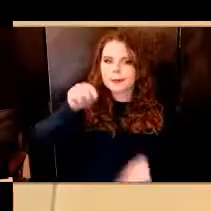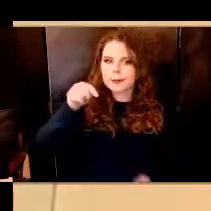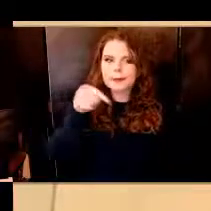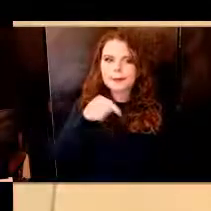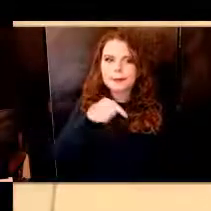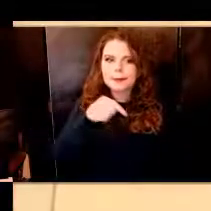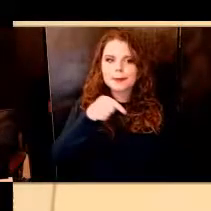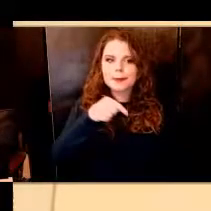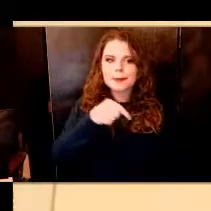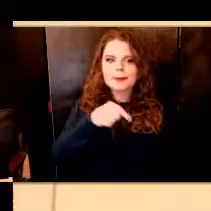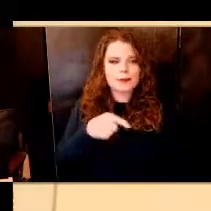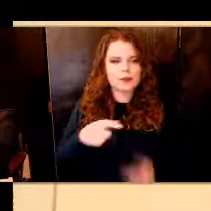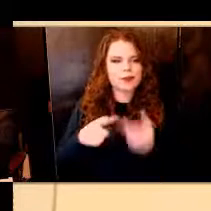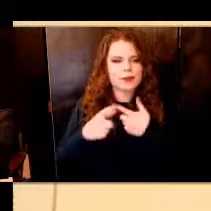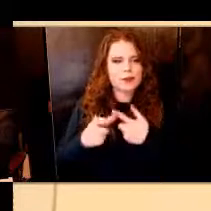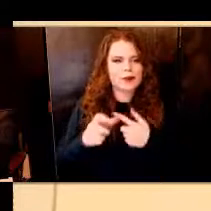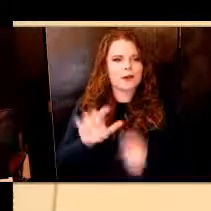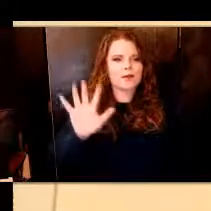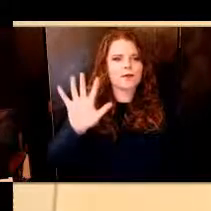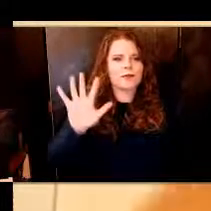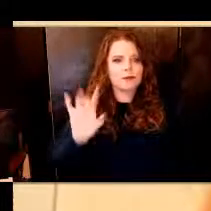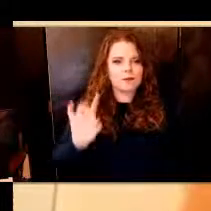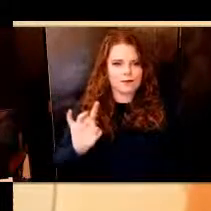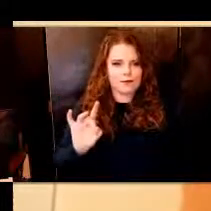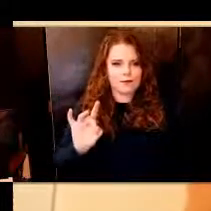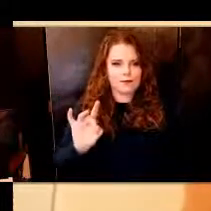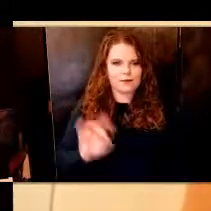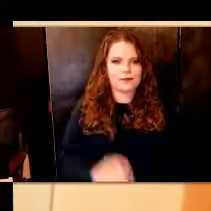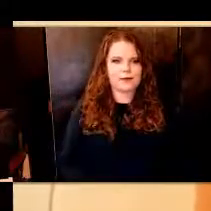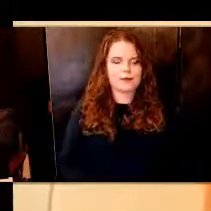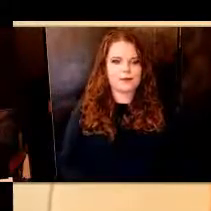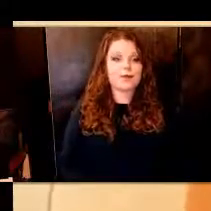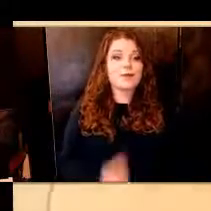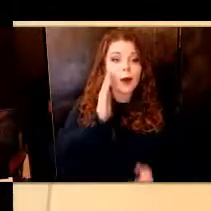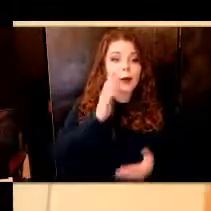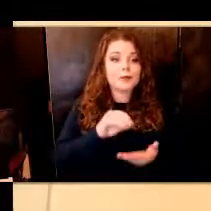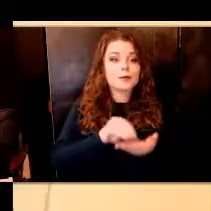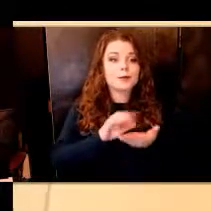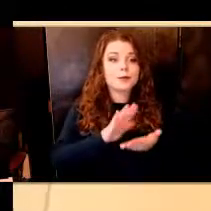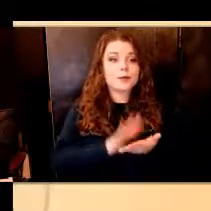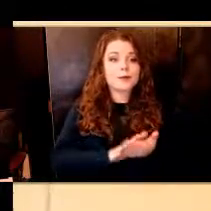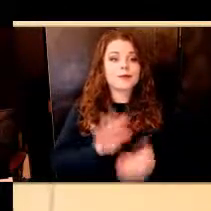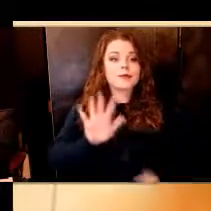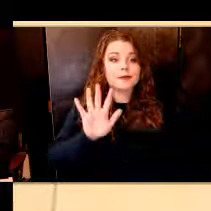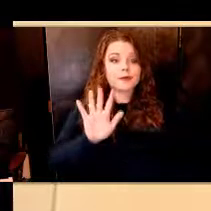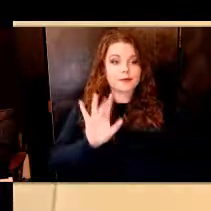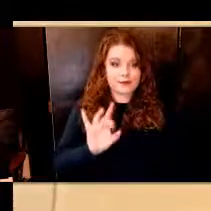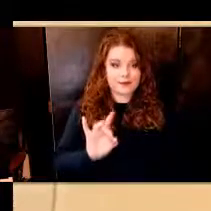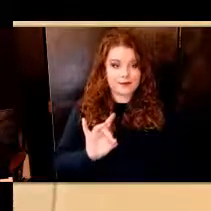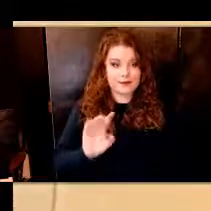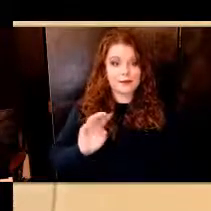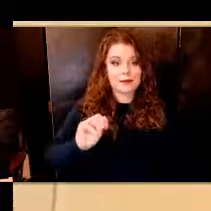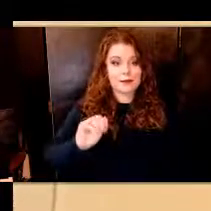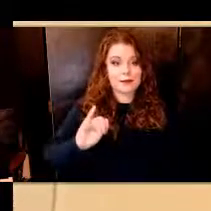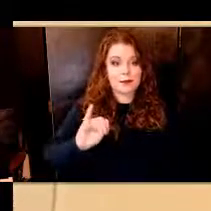Jenny ran 5/8. So I'm going to go ahead and write that down. She ran 5/8 of a